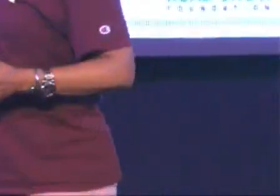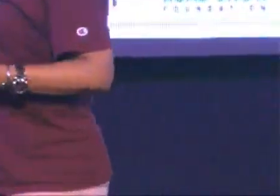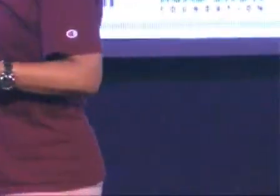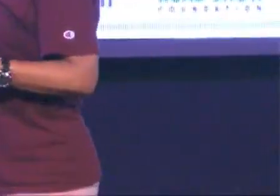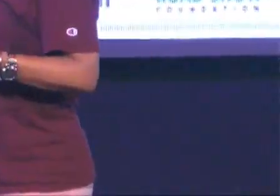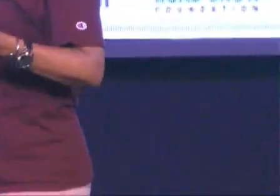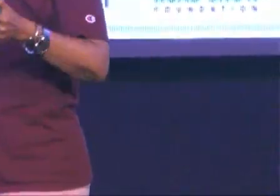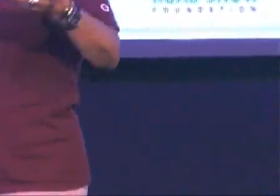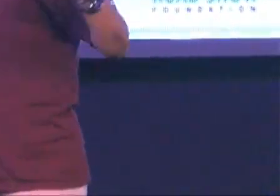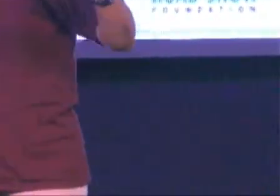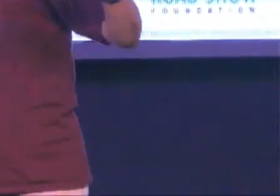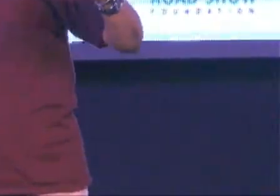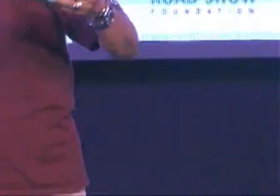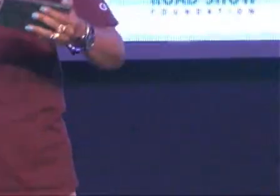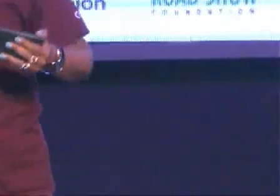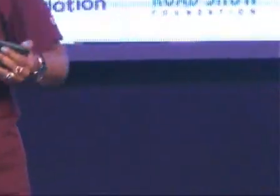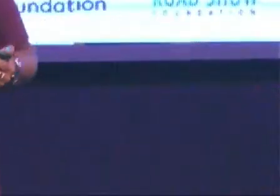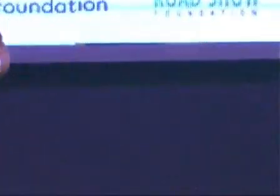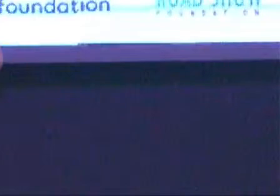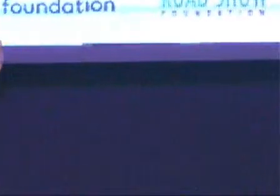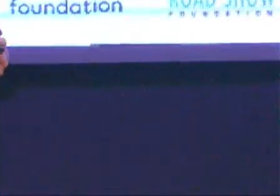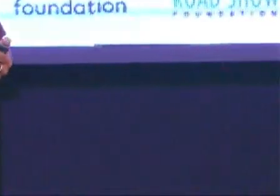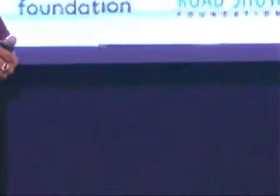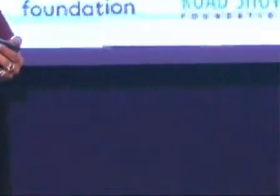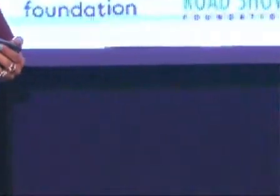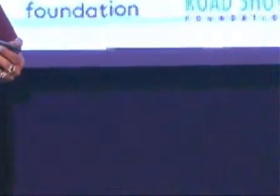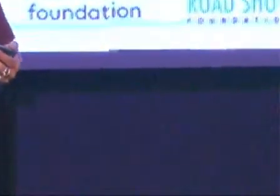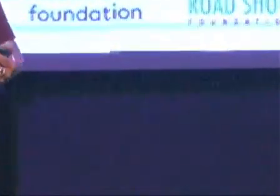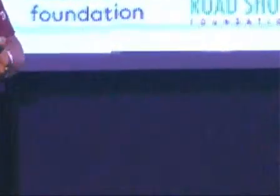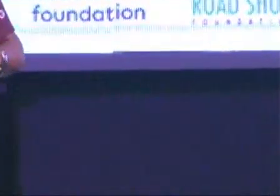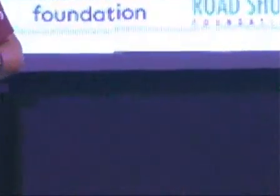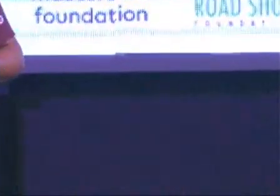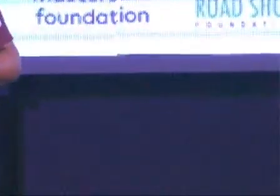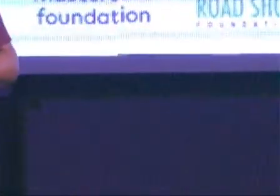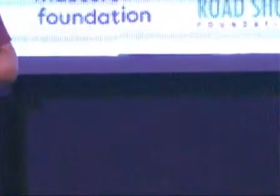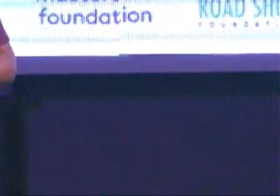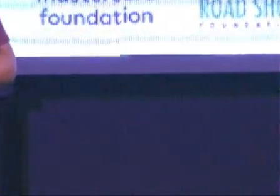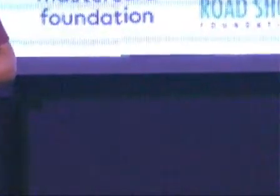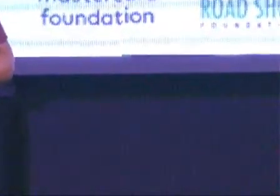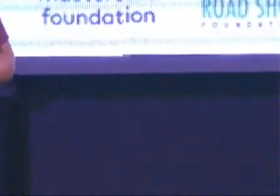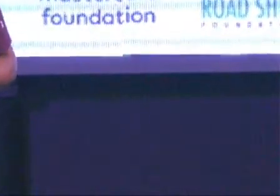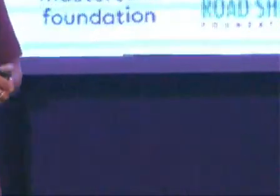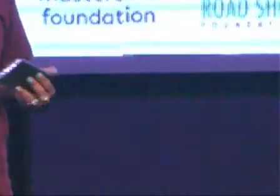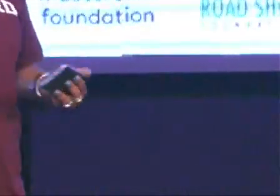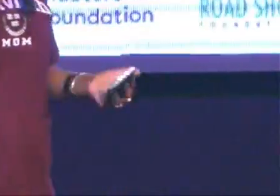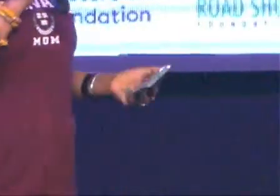I'm so glad, Maxi. Me, I'm BBC. Do you know what BBC is?